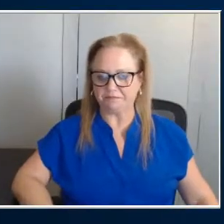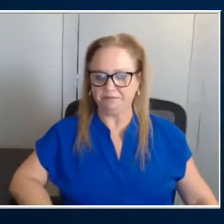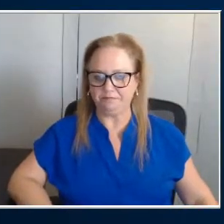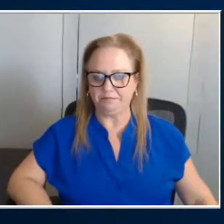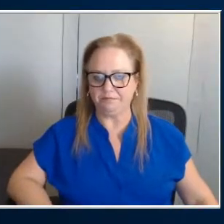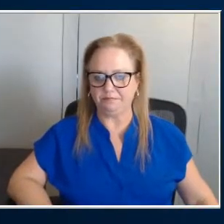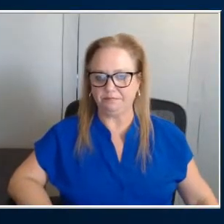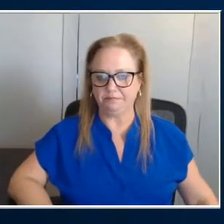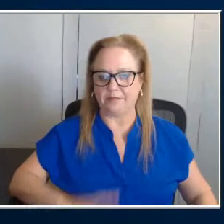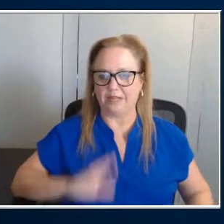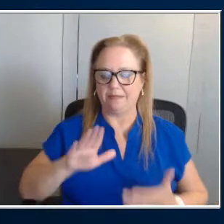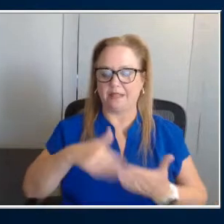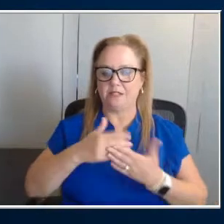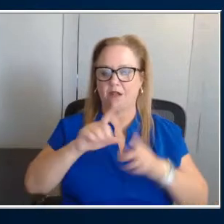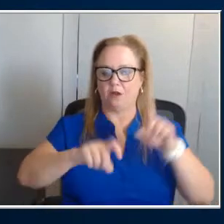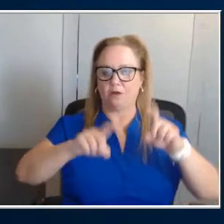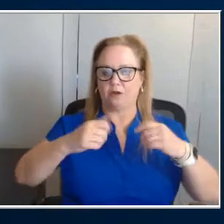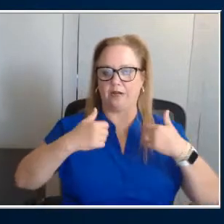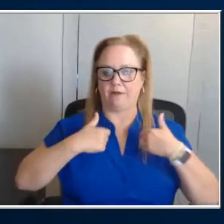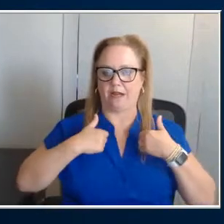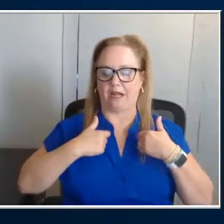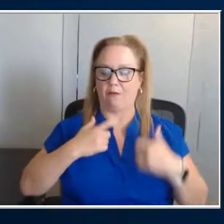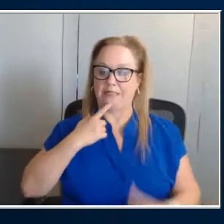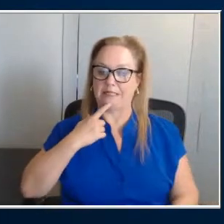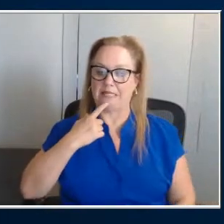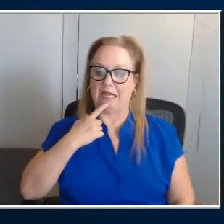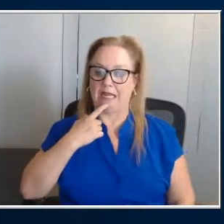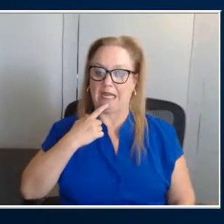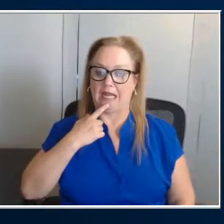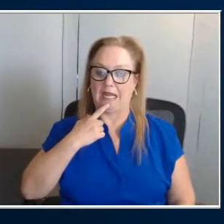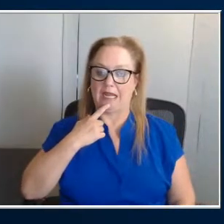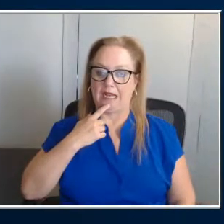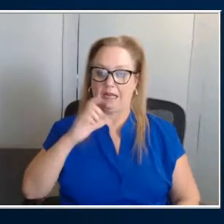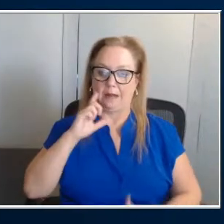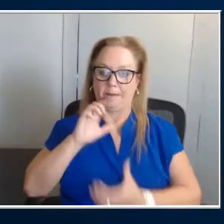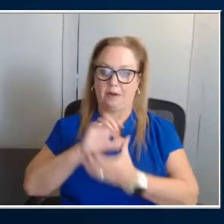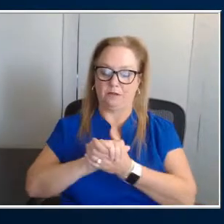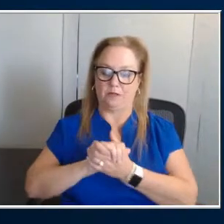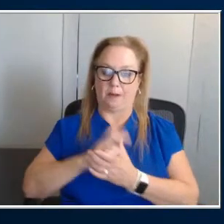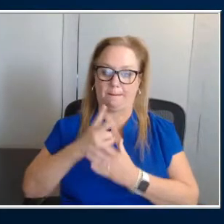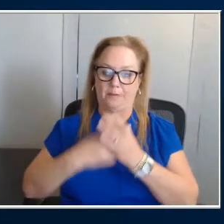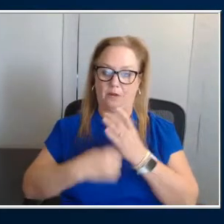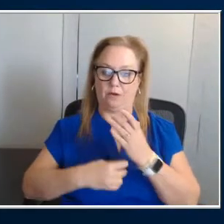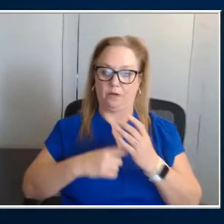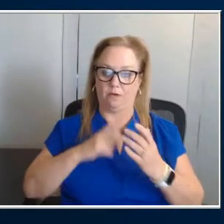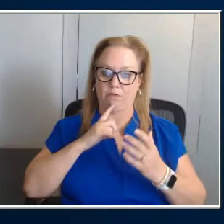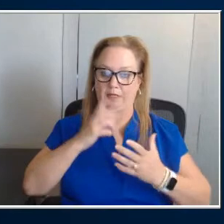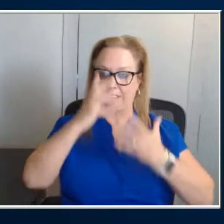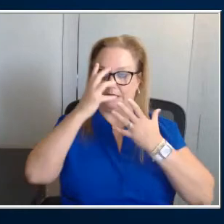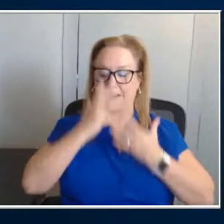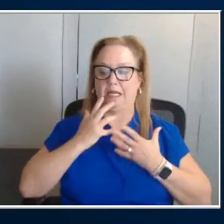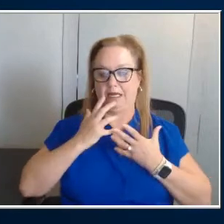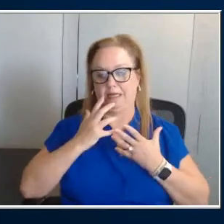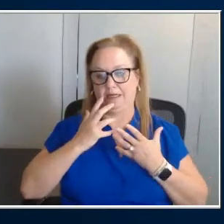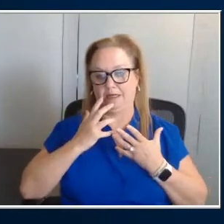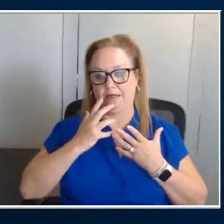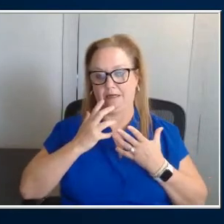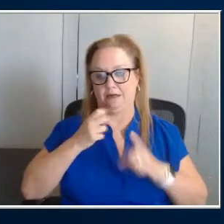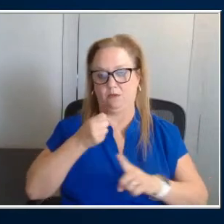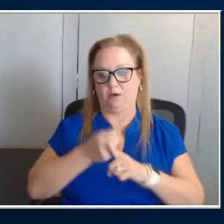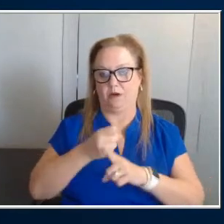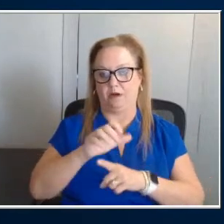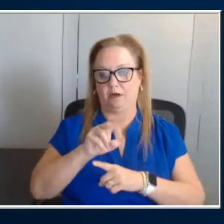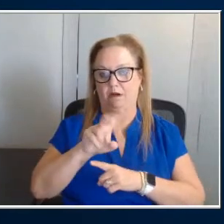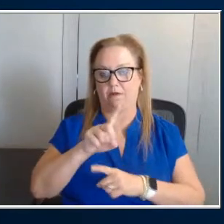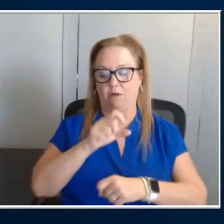That's Joe. all the questions I have, and I just want to say that my husband and I both were really sad that we got COVID because we worked so